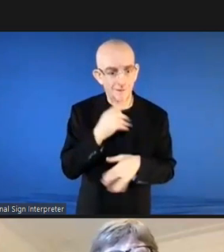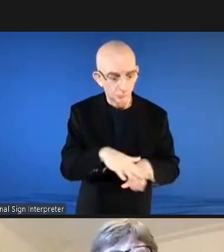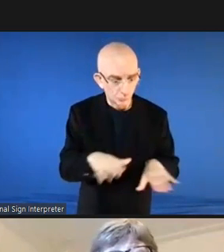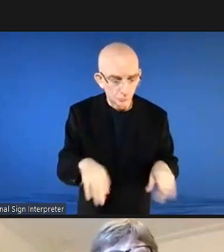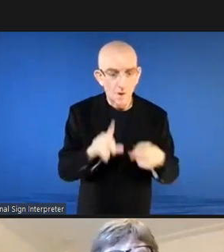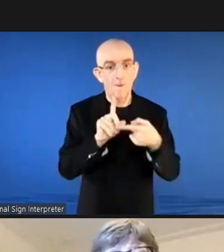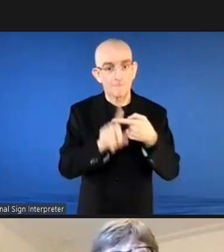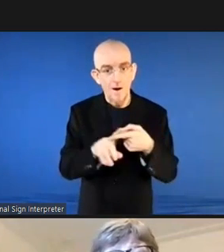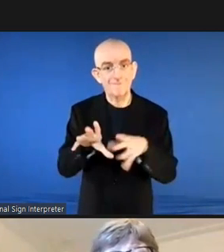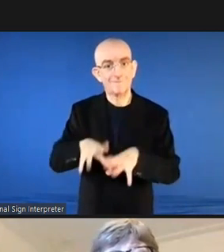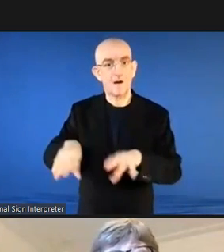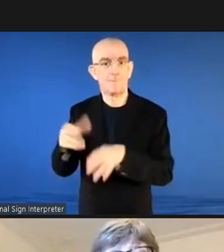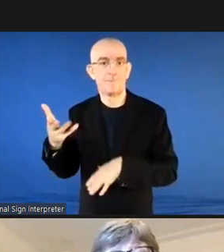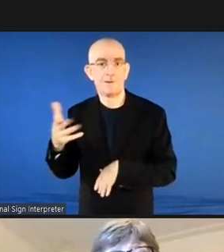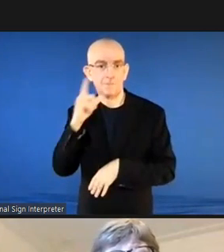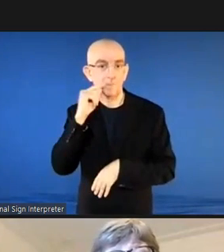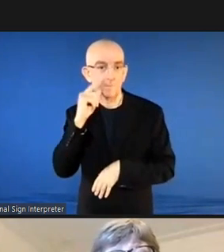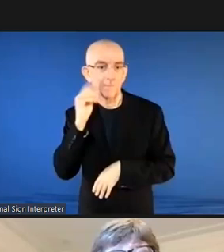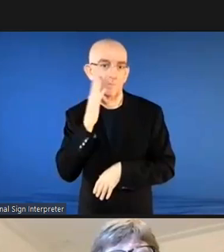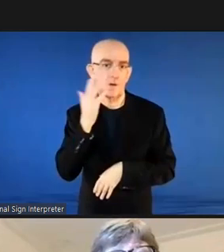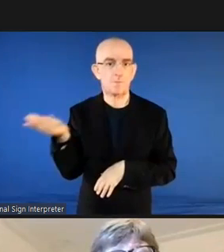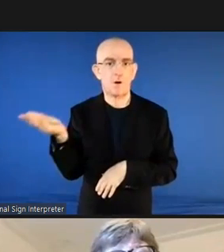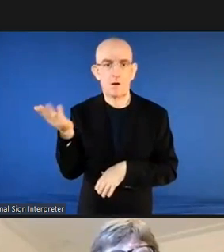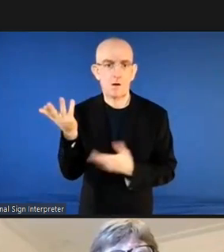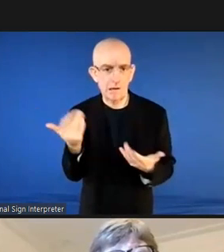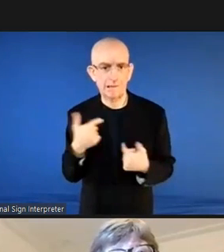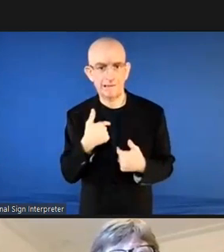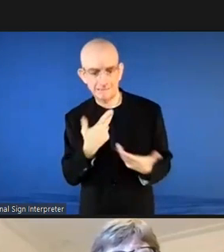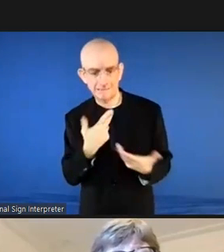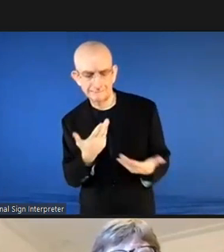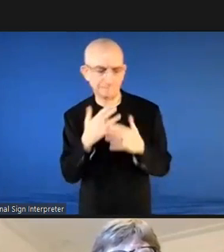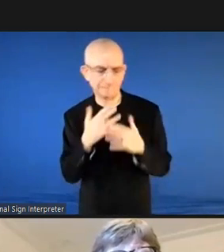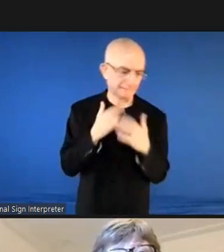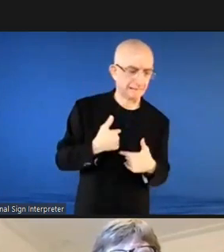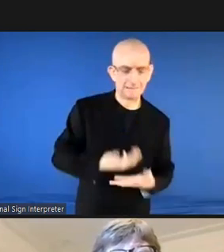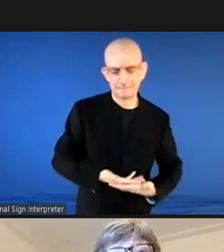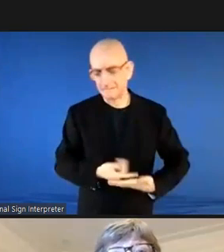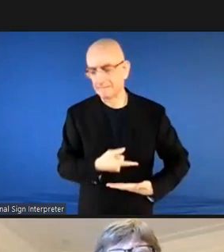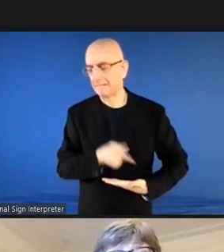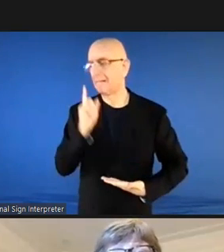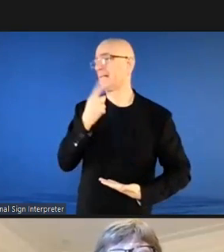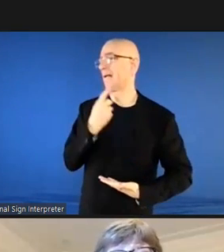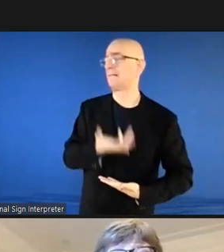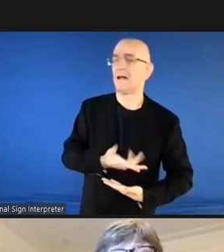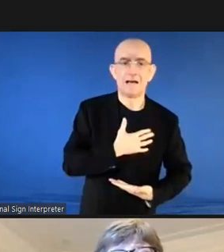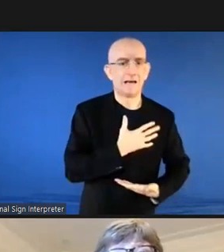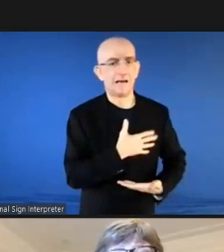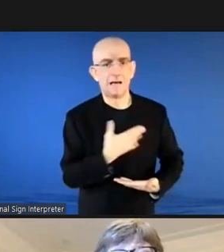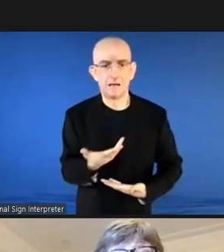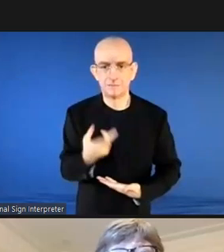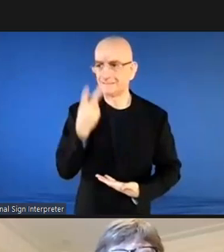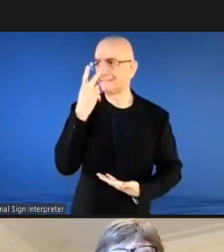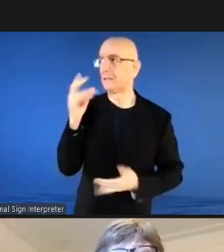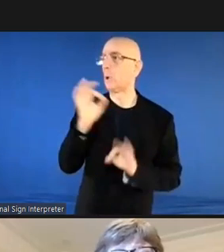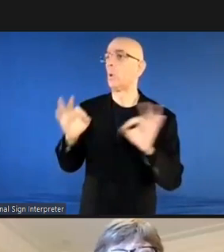right? That they've got a deaf child, and never have they seen a deaf child in their family. So they don't know how to bring up a deaf child. What are the needs? How